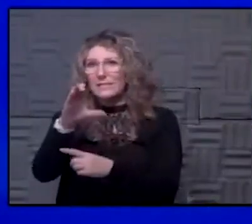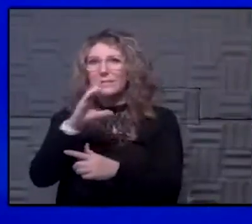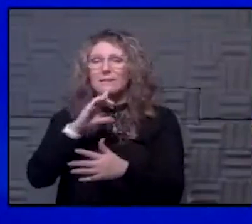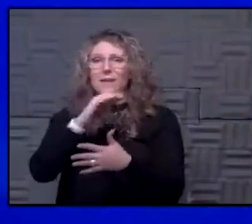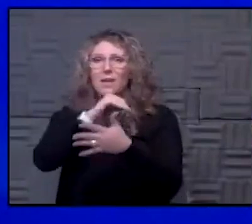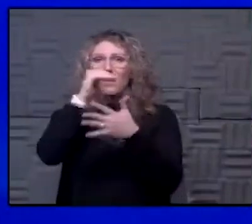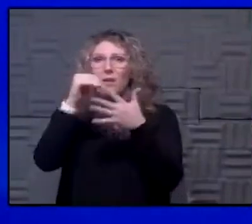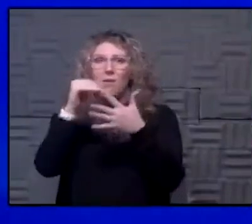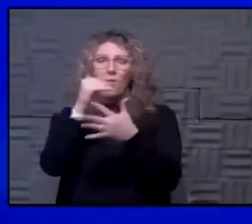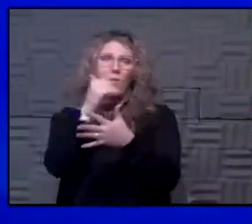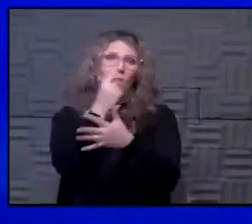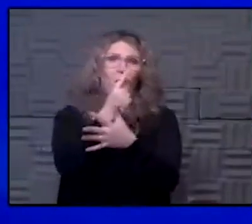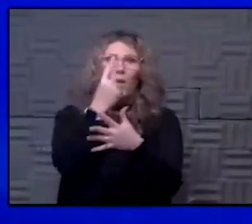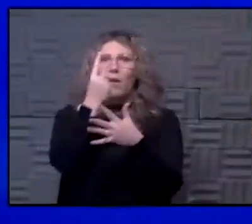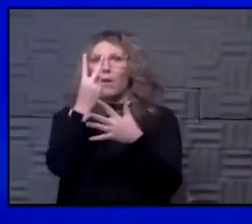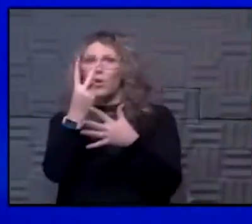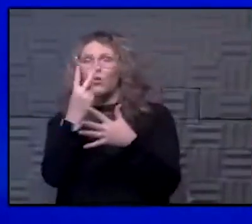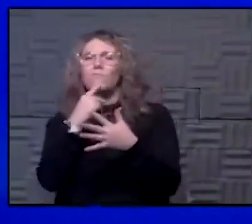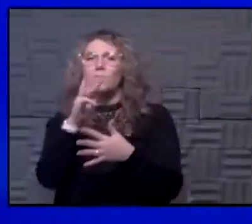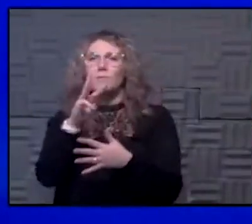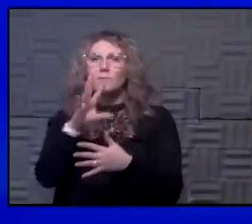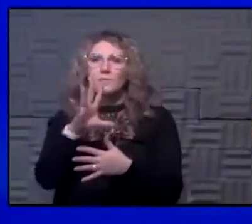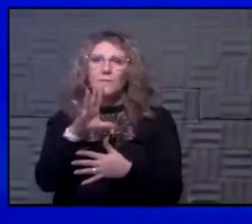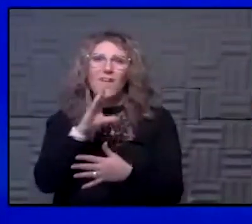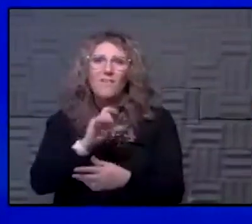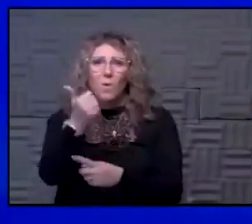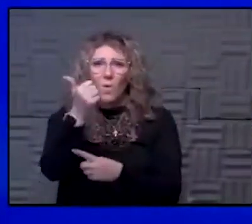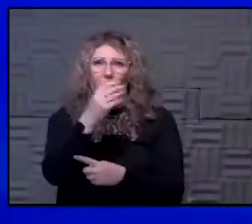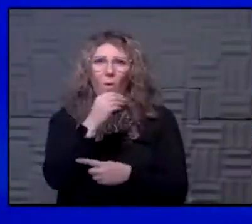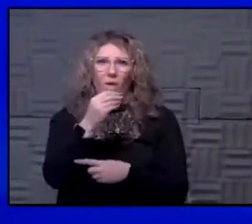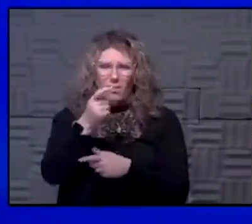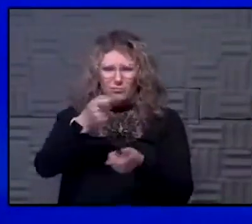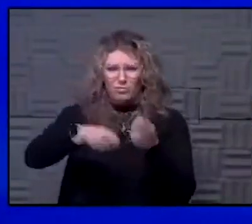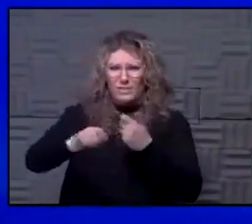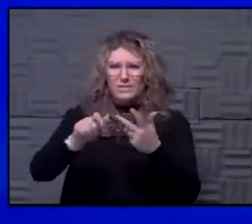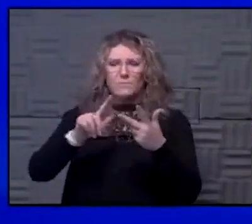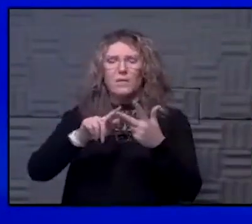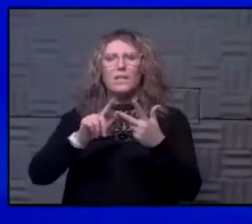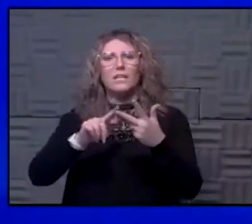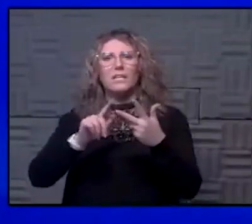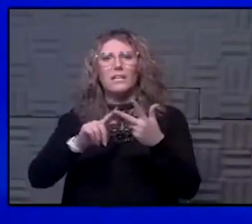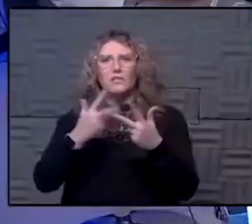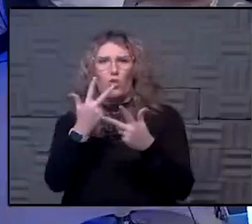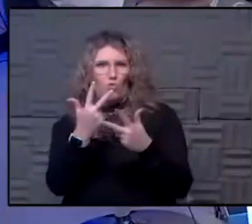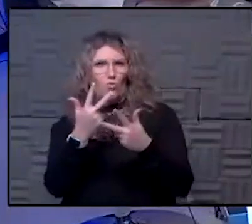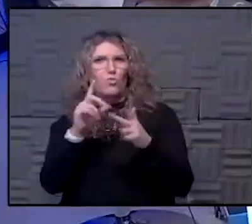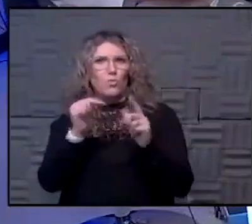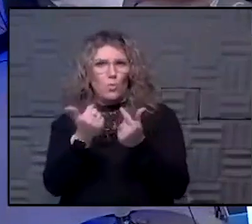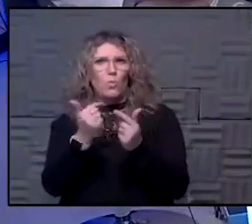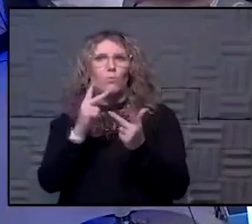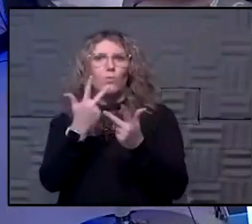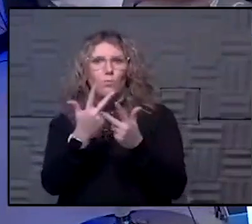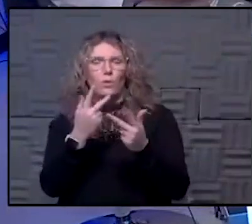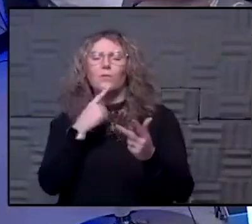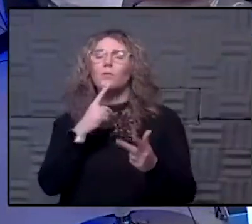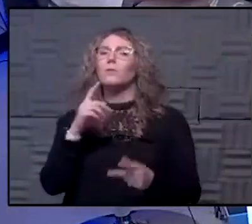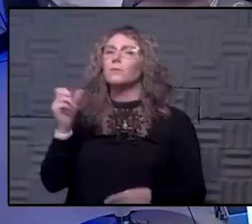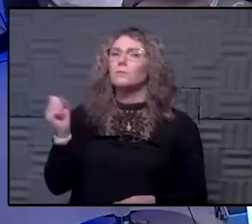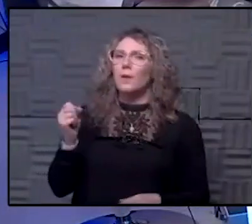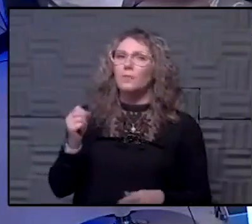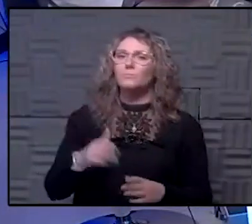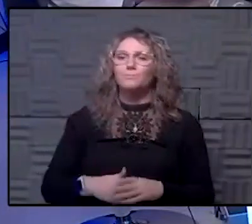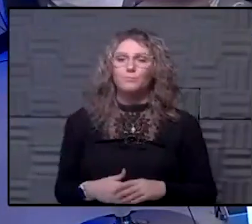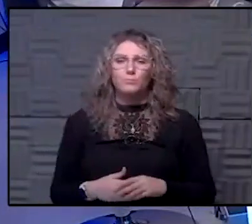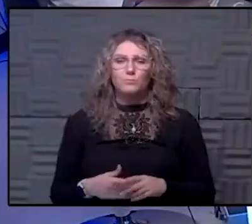3 once we complete the 65 and above, and then I think transplants are in phase 3. Thoughts about that, guys? Yeah, I mean, we certainly